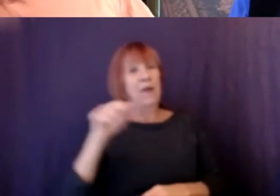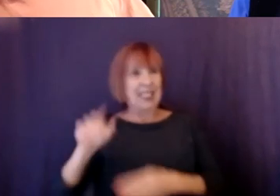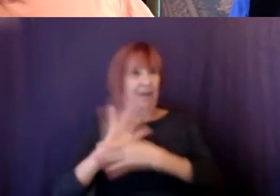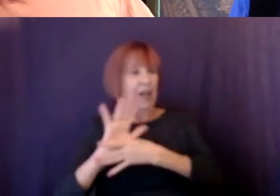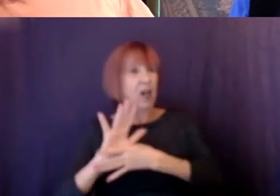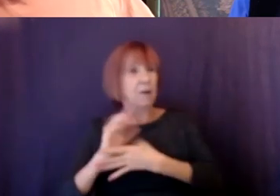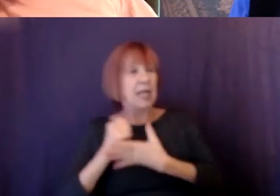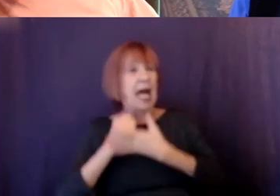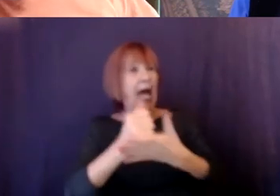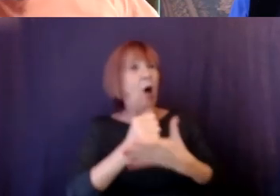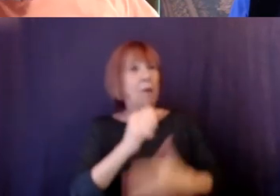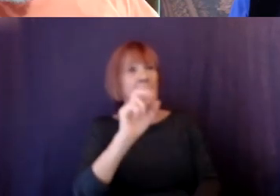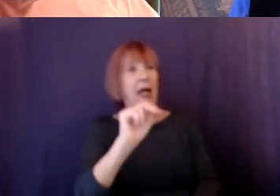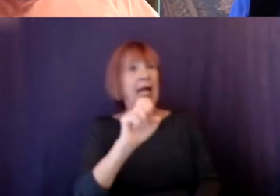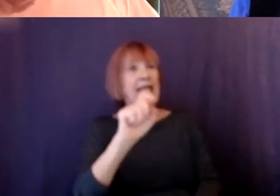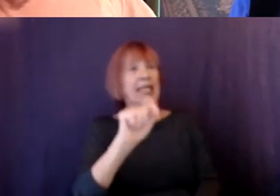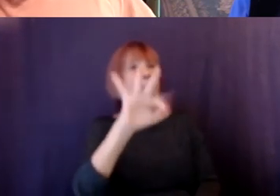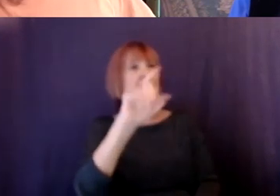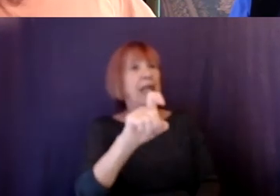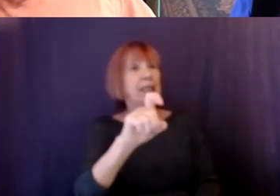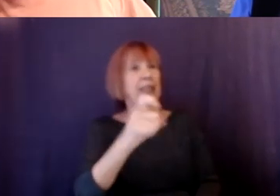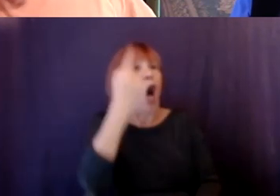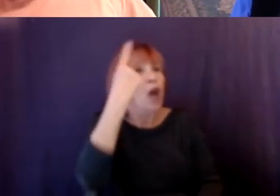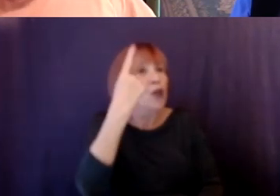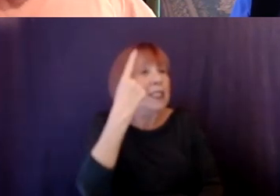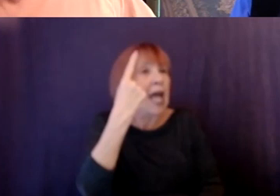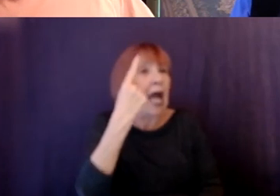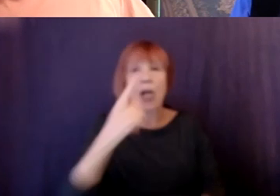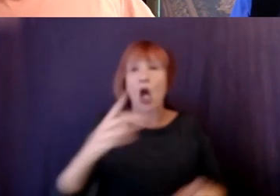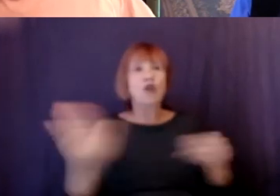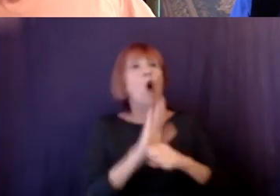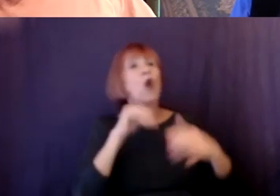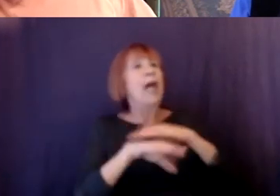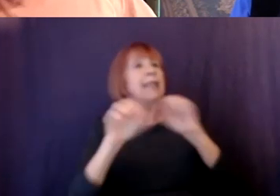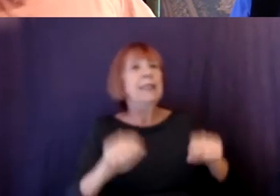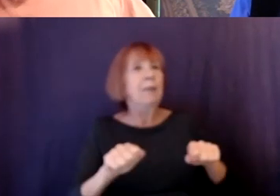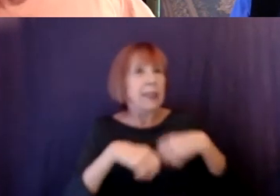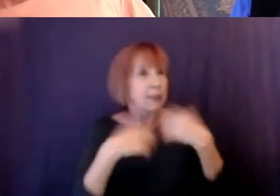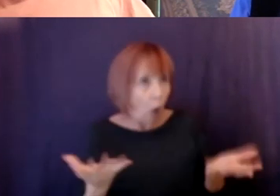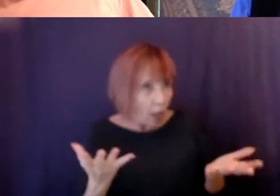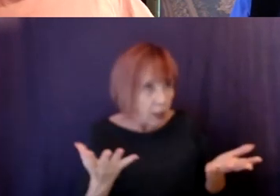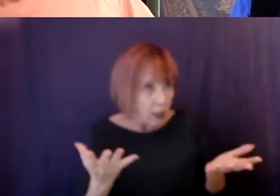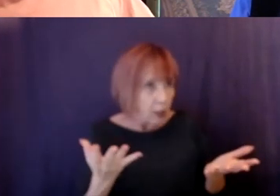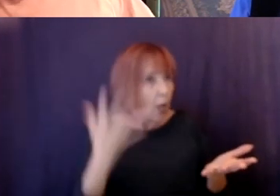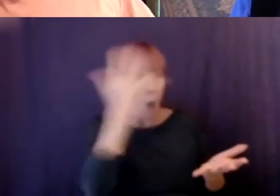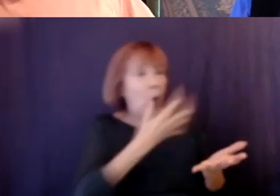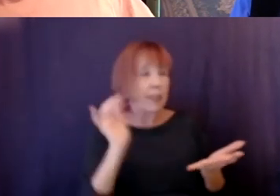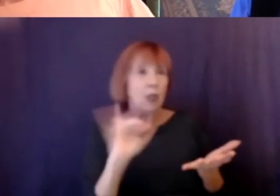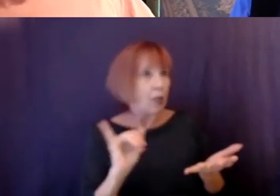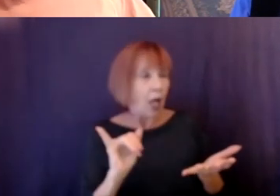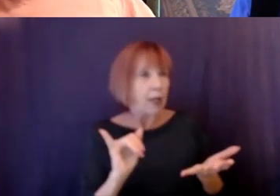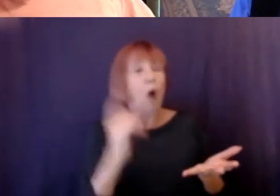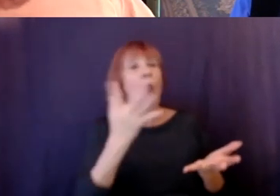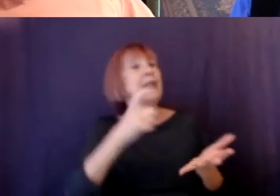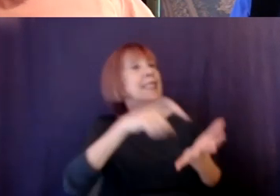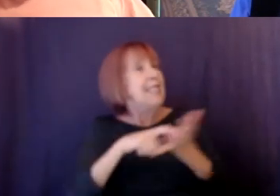see what total accessibility can be and what it takes. And they have been